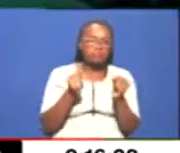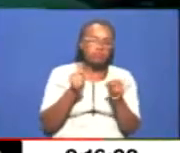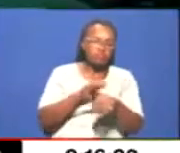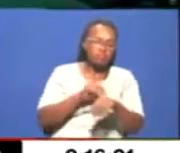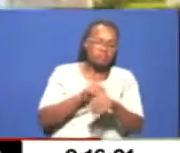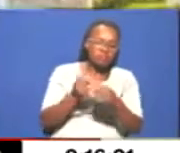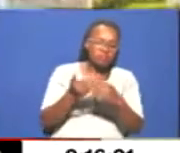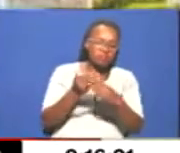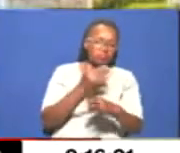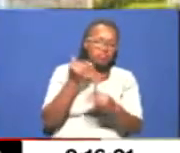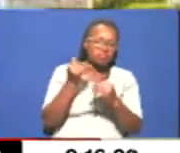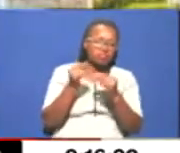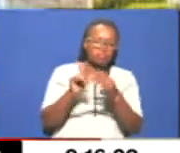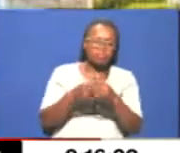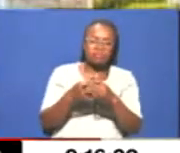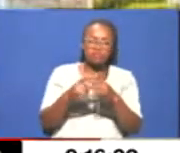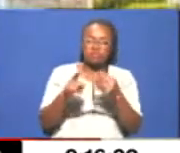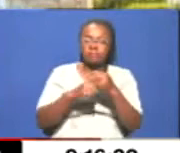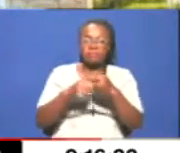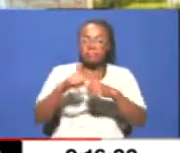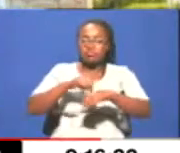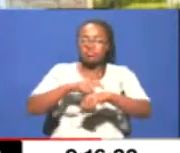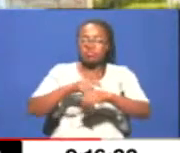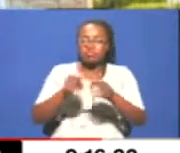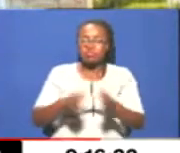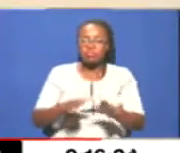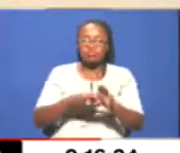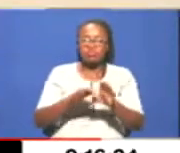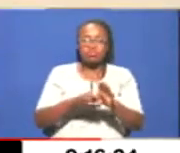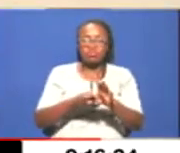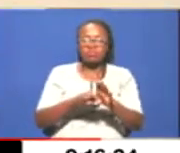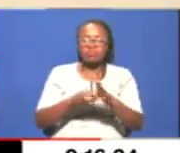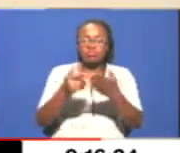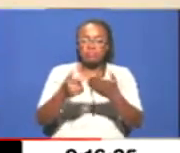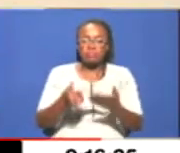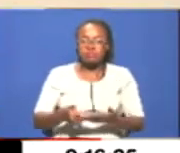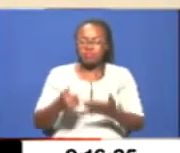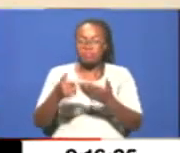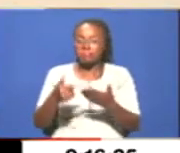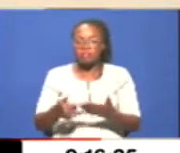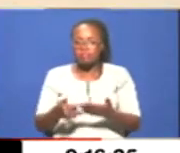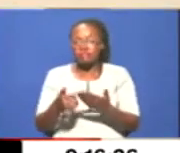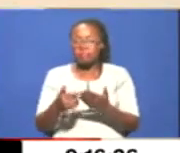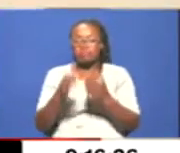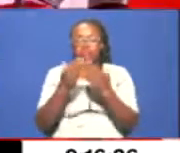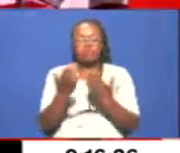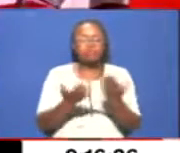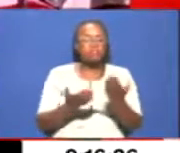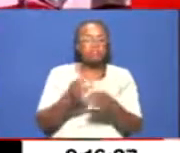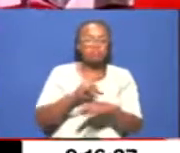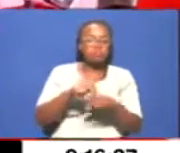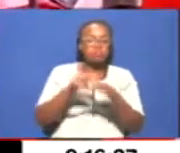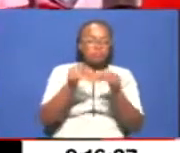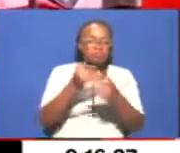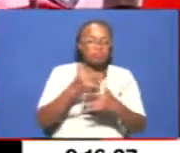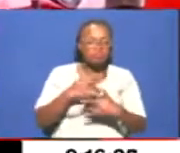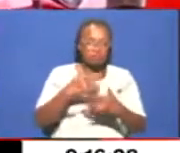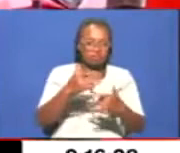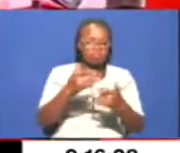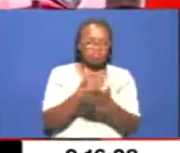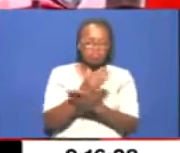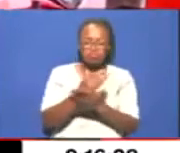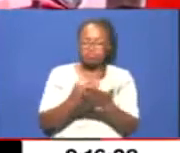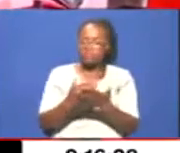the beginning of the sixth session to allow members dispense with a number of House business of national interest. Part of what will